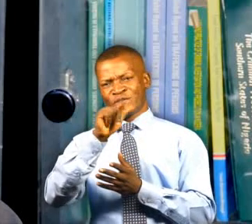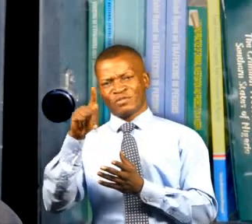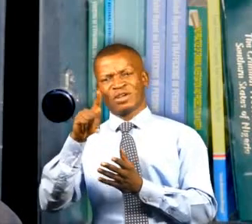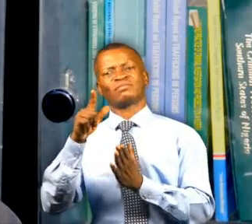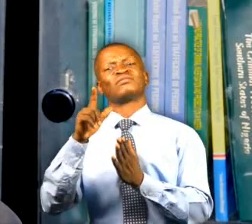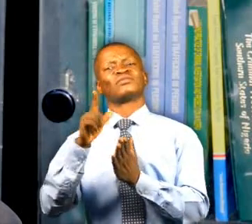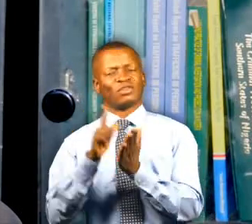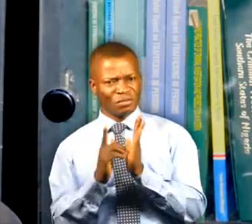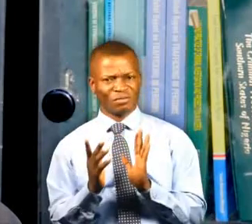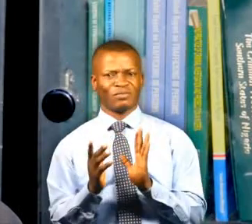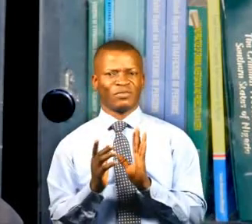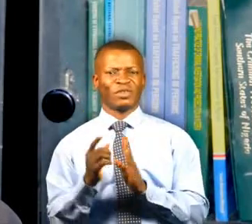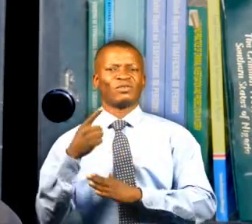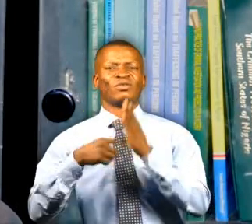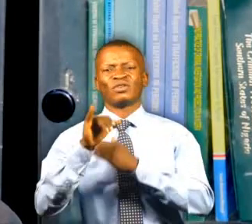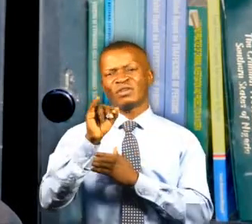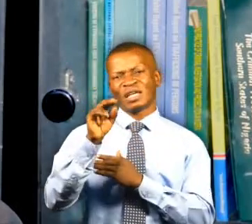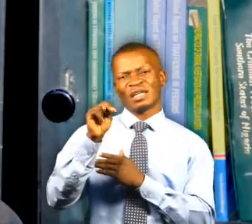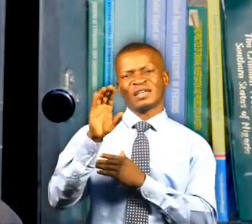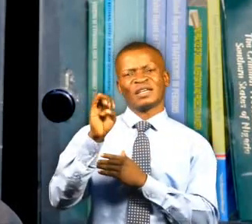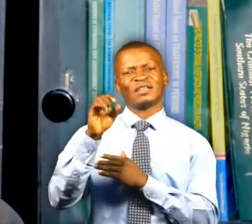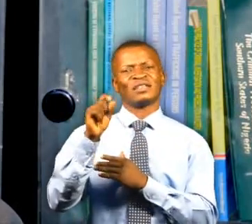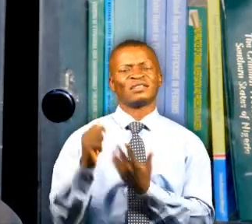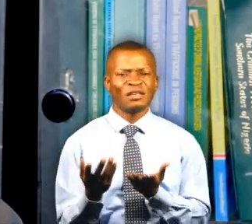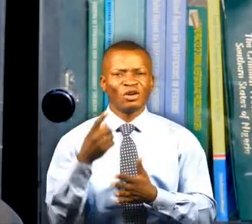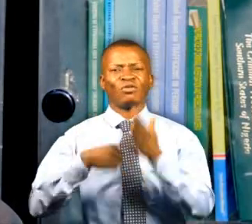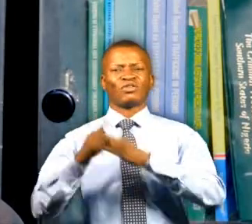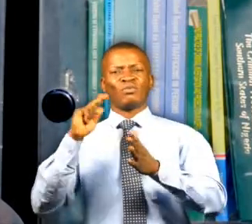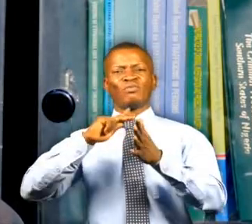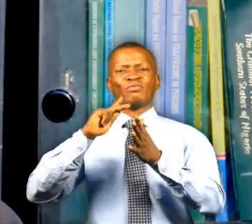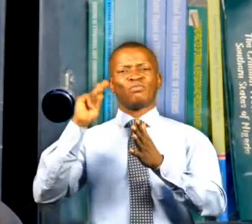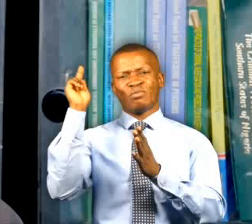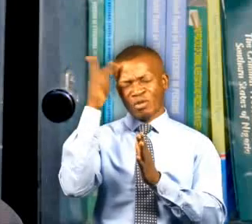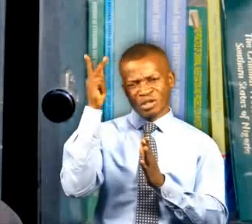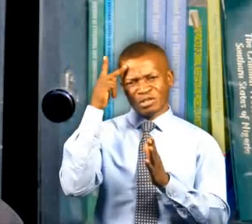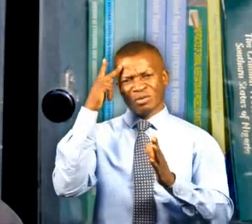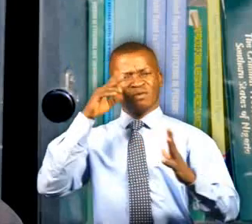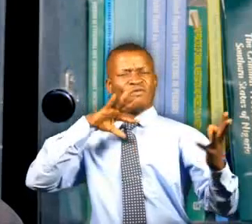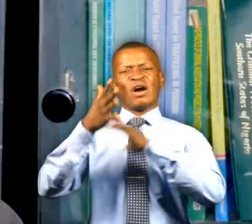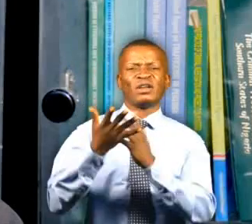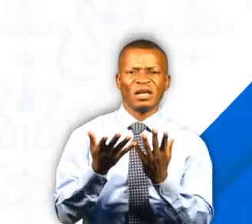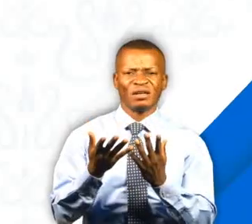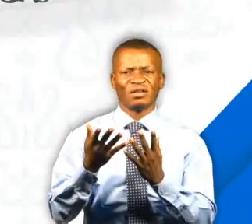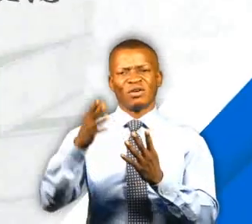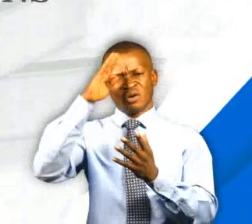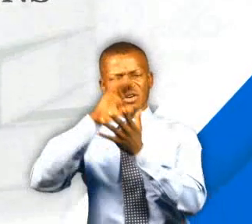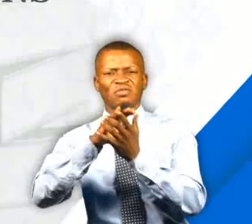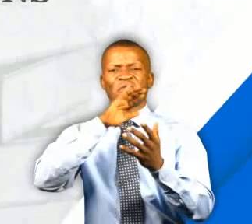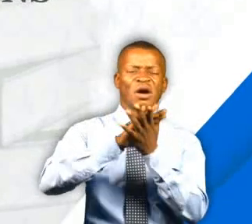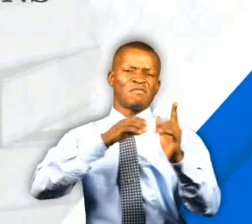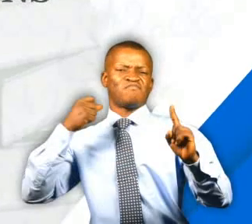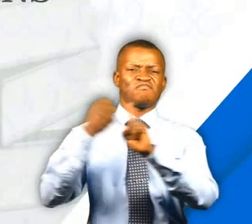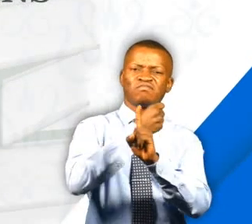the BAP Act. There are many of them, like incest, like political violence, like spousal battery, and many